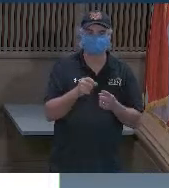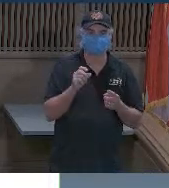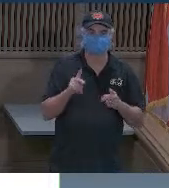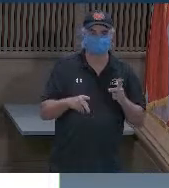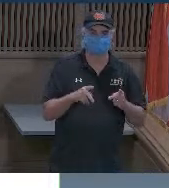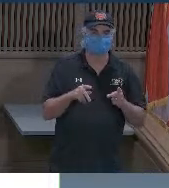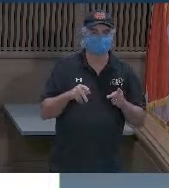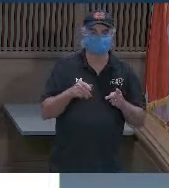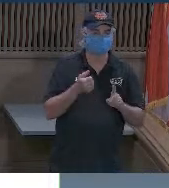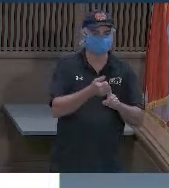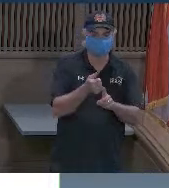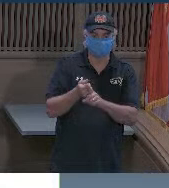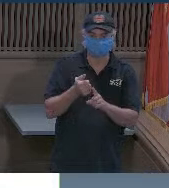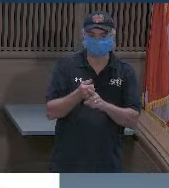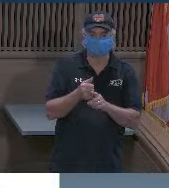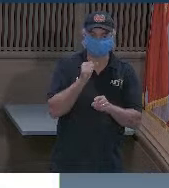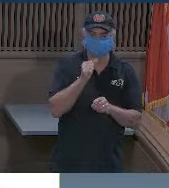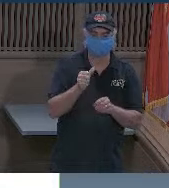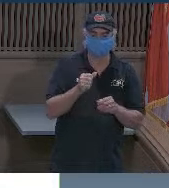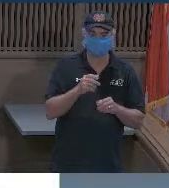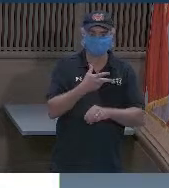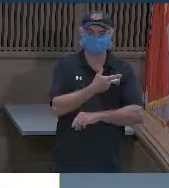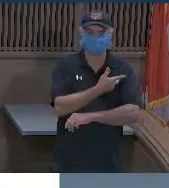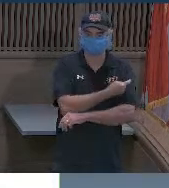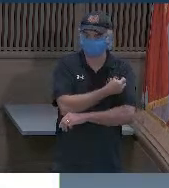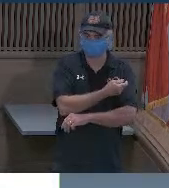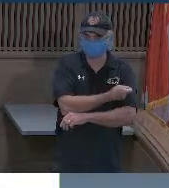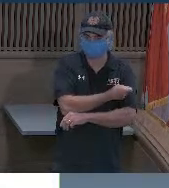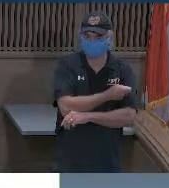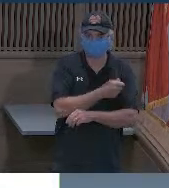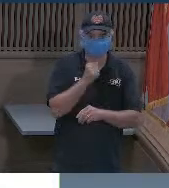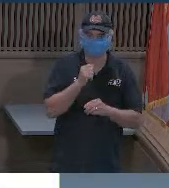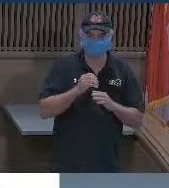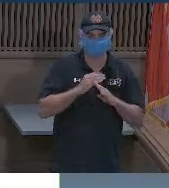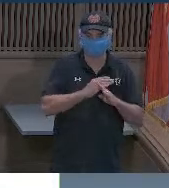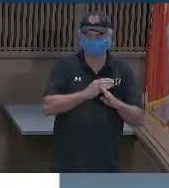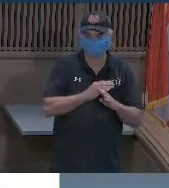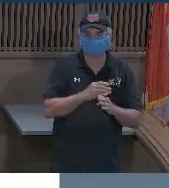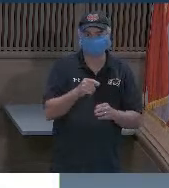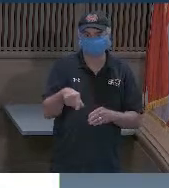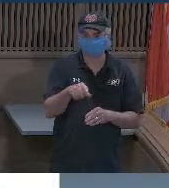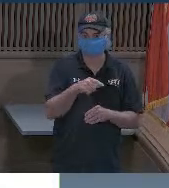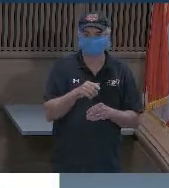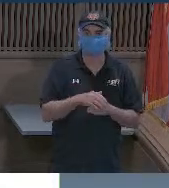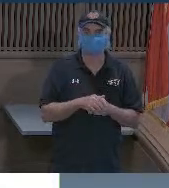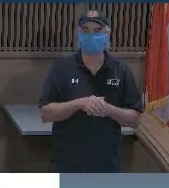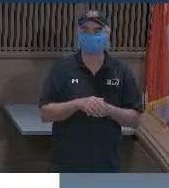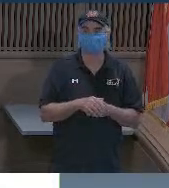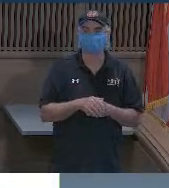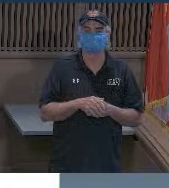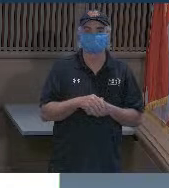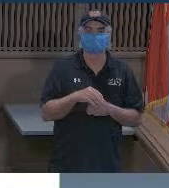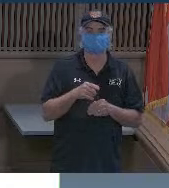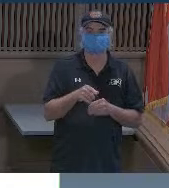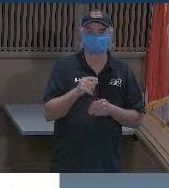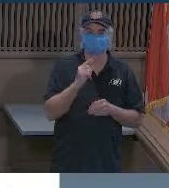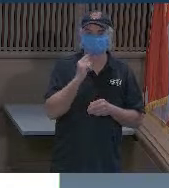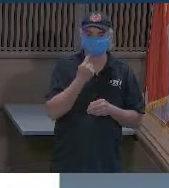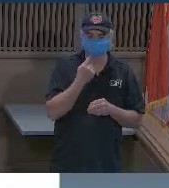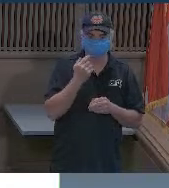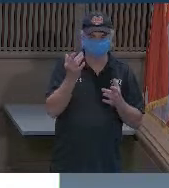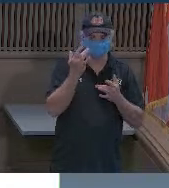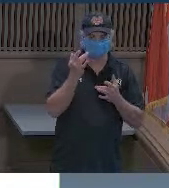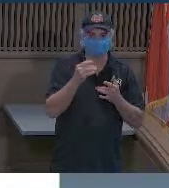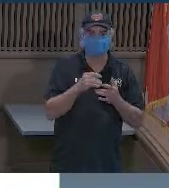that the overwhelming number of people who are testing positive, and particularly those who are becoming seriously ill and have to be